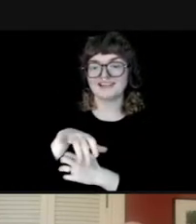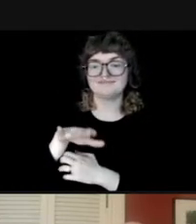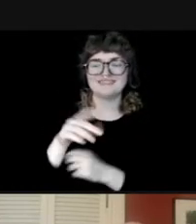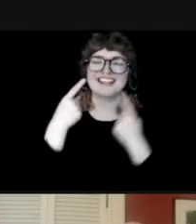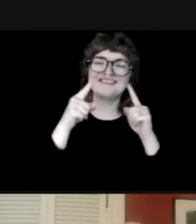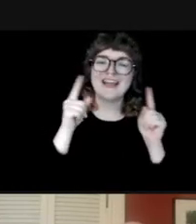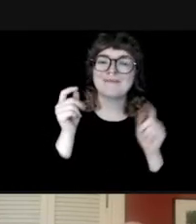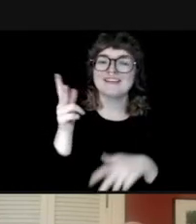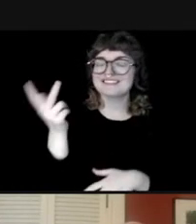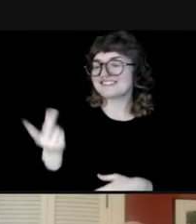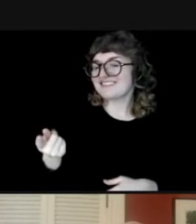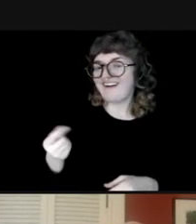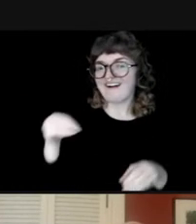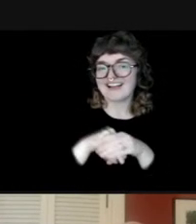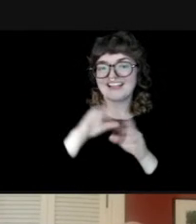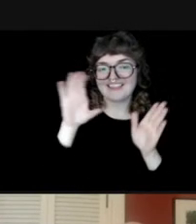Next,